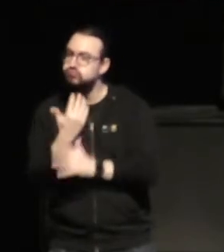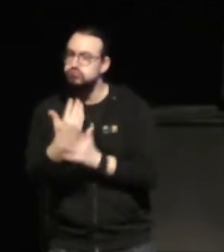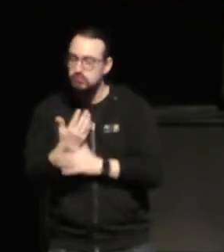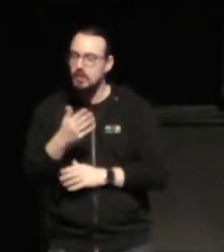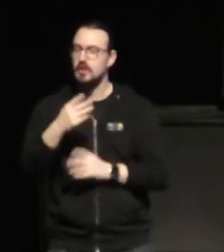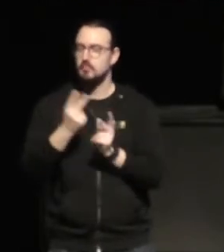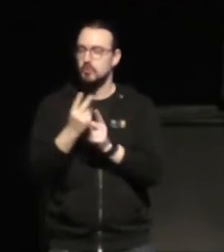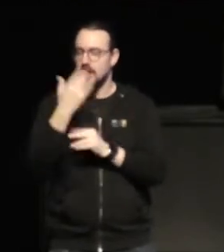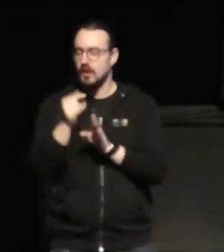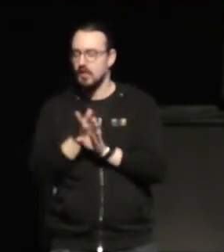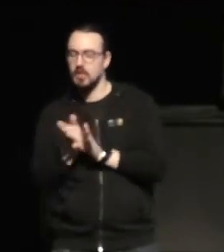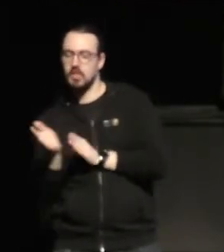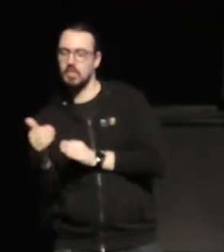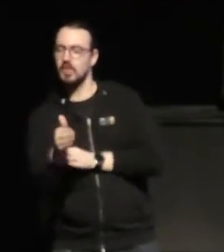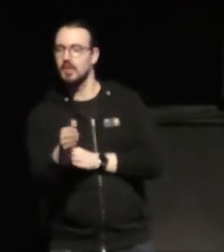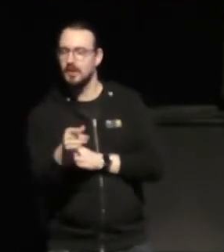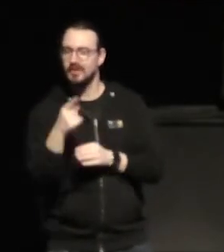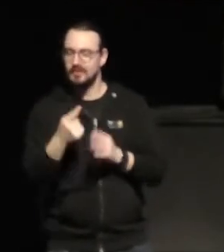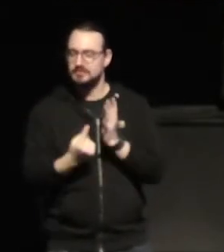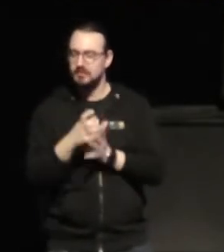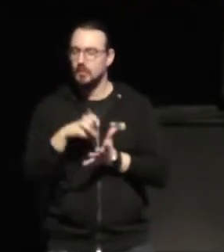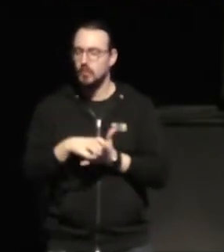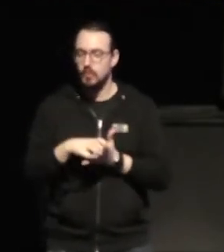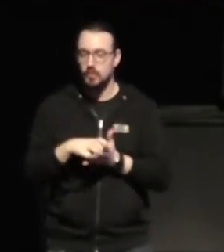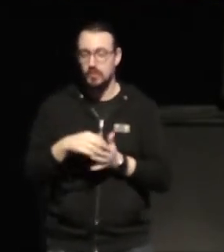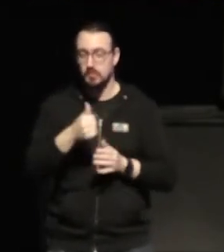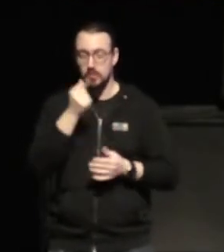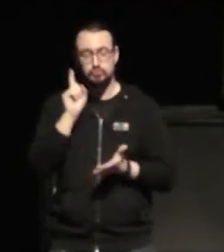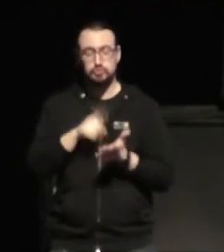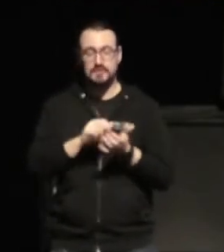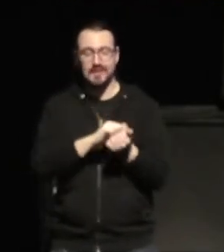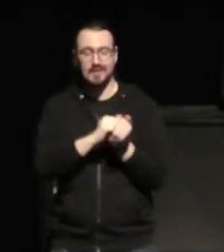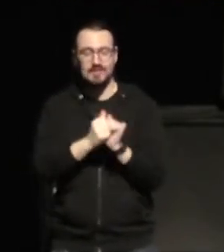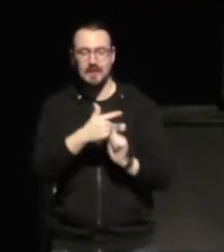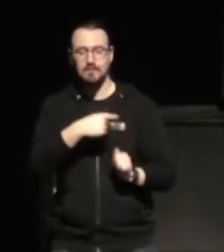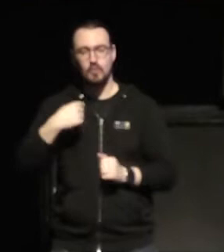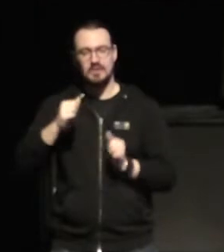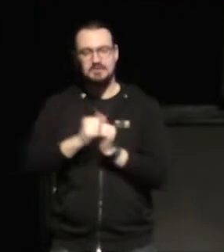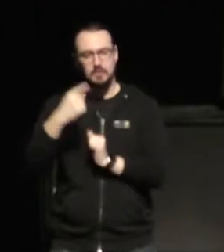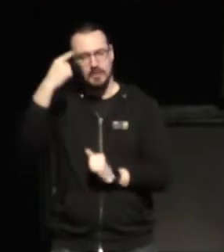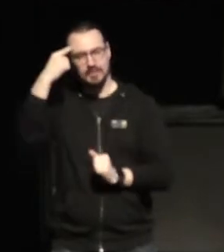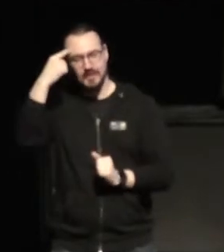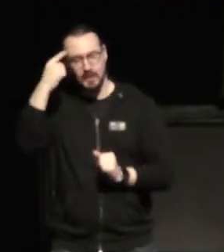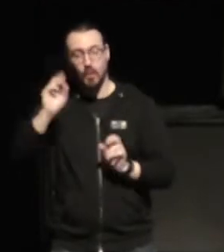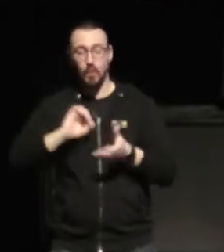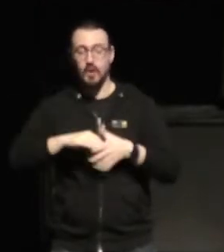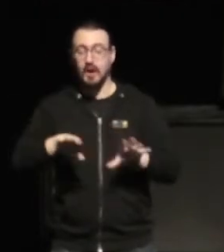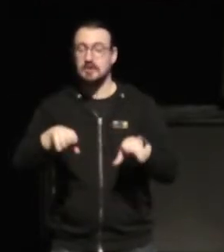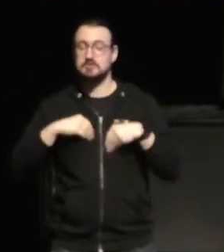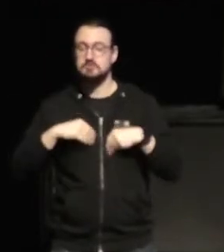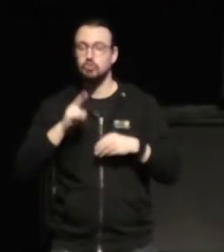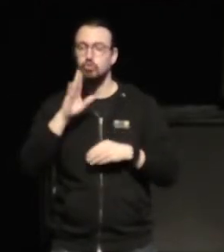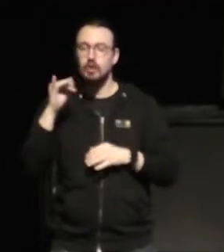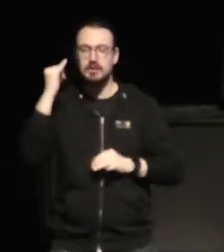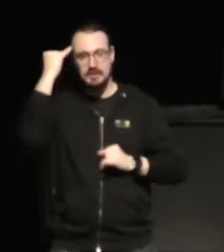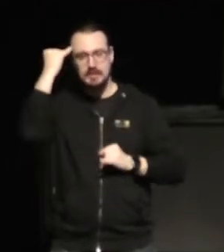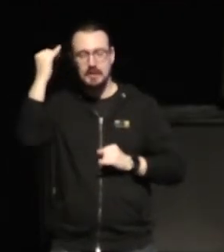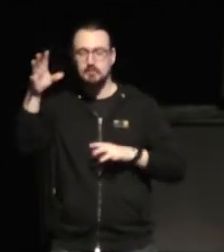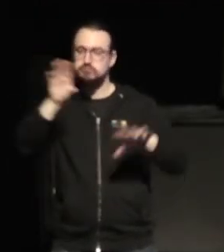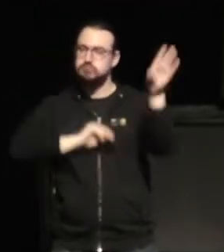go around this situation. It's just a matter of changing our own way of thinking and accepting new